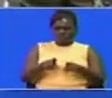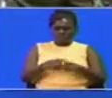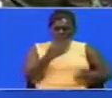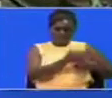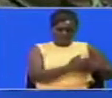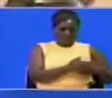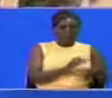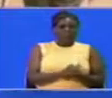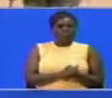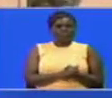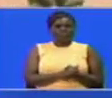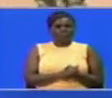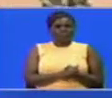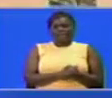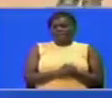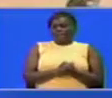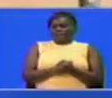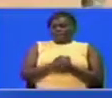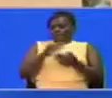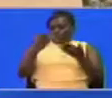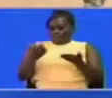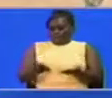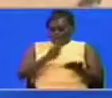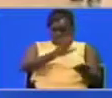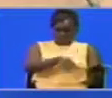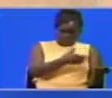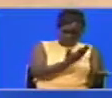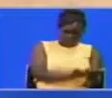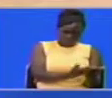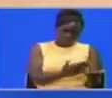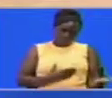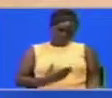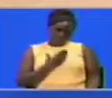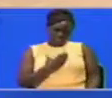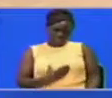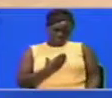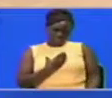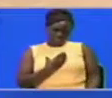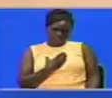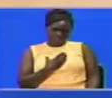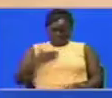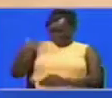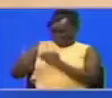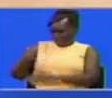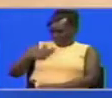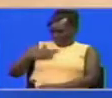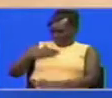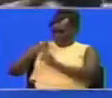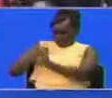devastated. Now, when they arrive and they visit my neighbors who are